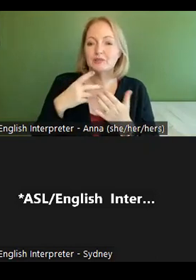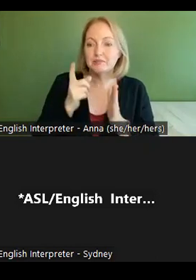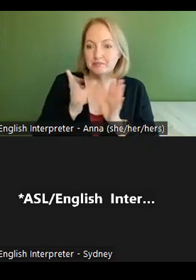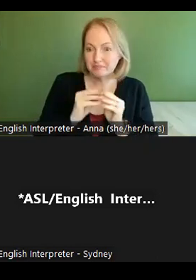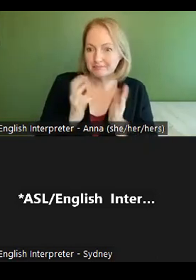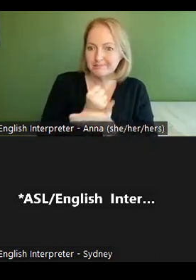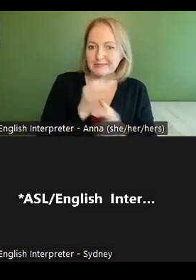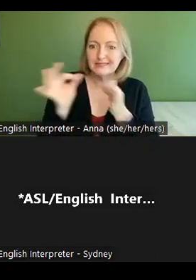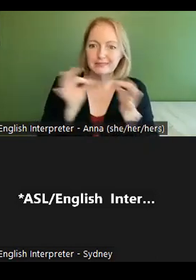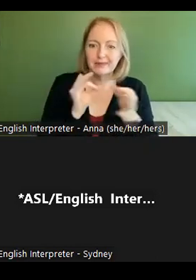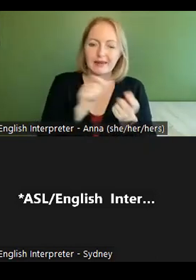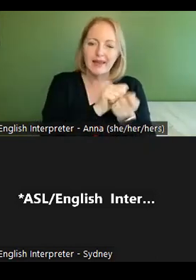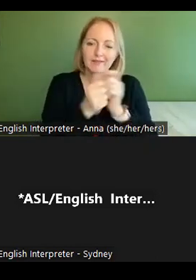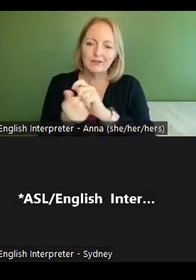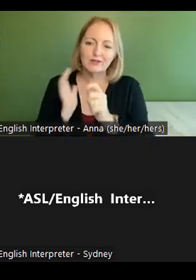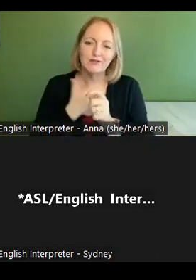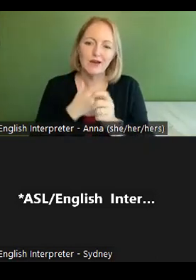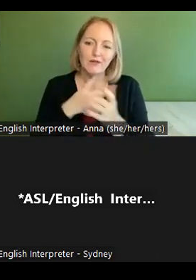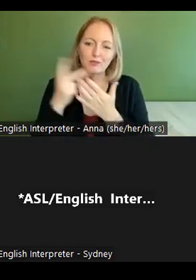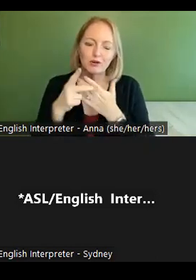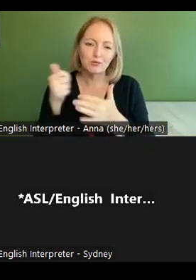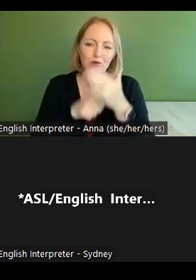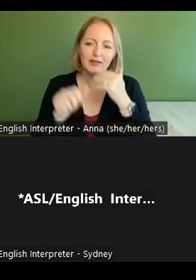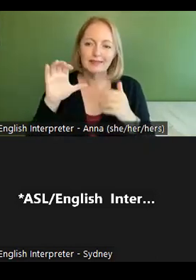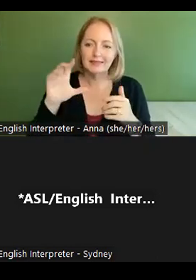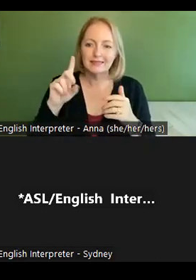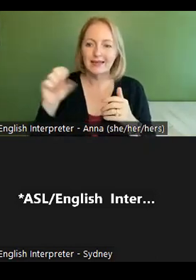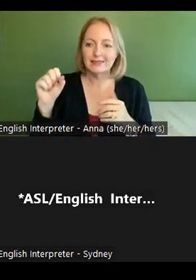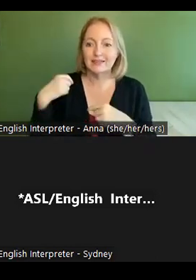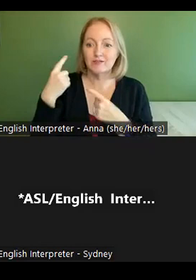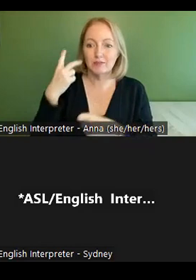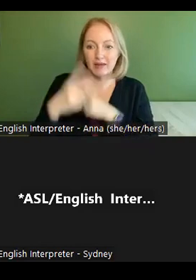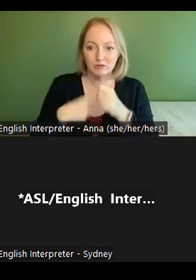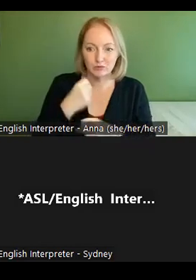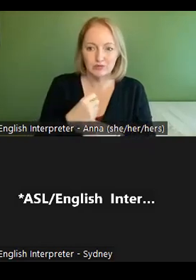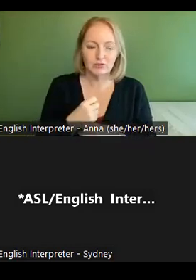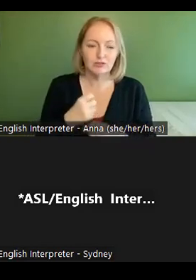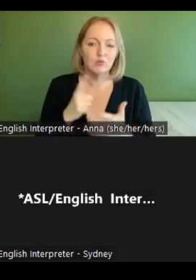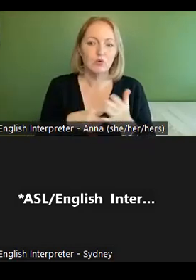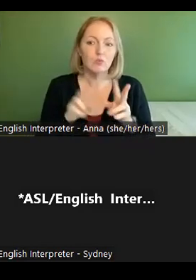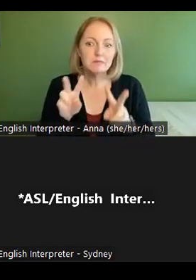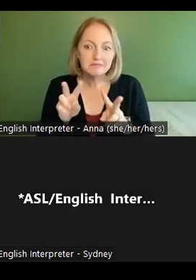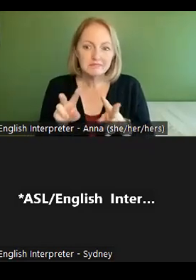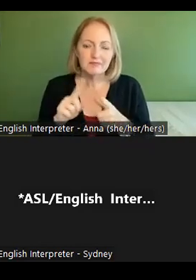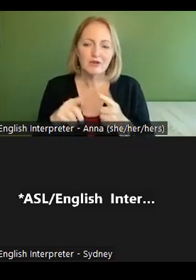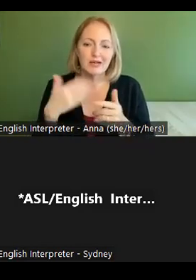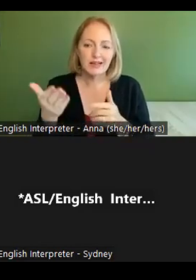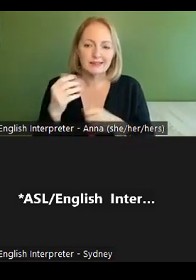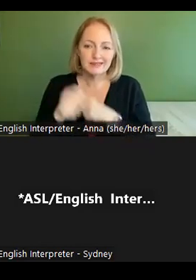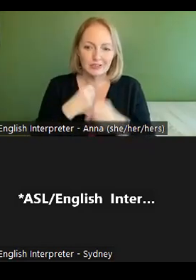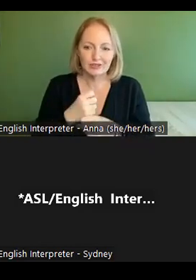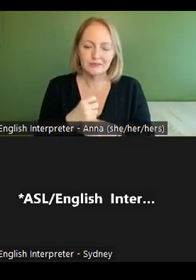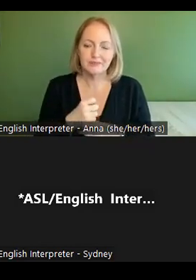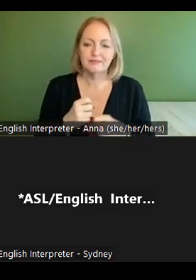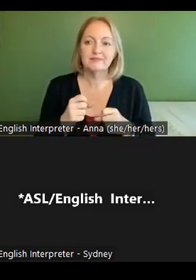the evolution of our program within the CDSS over the past 2 years and what we are looking to for in the next year. So